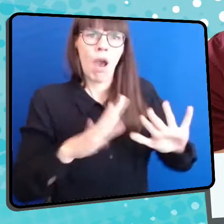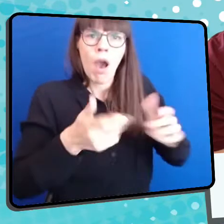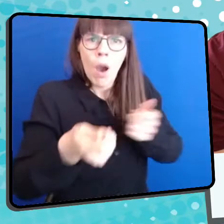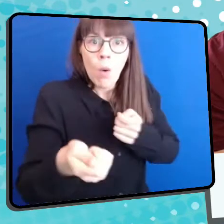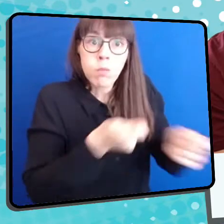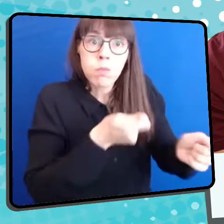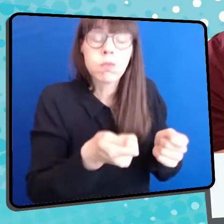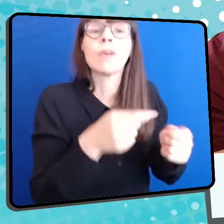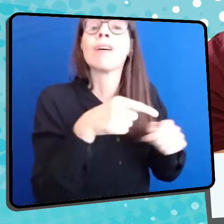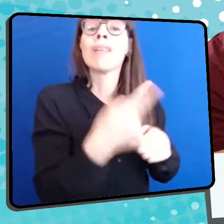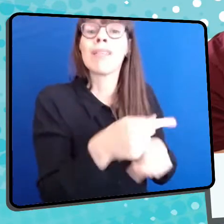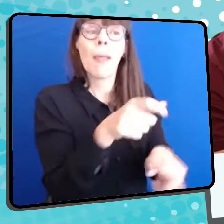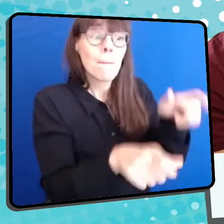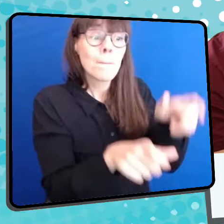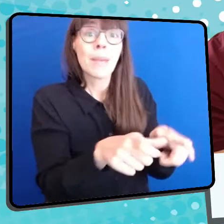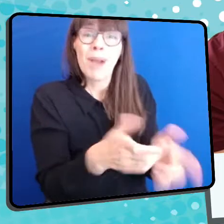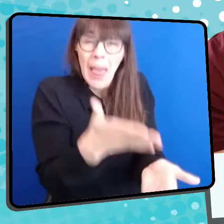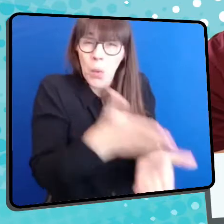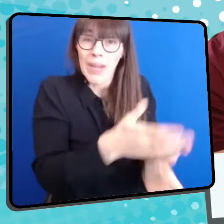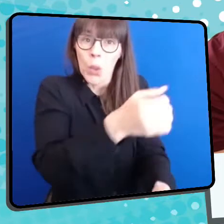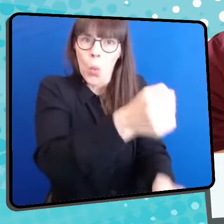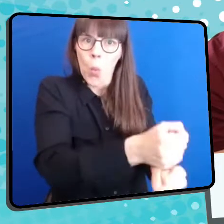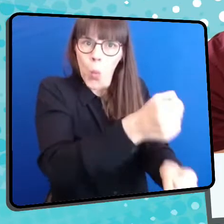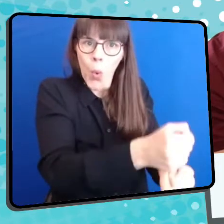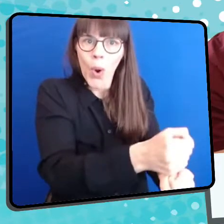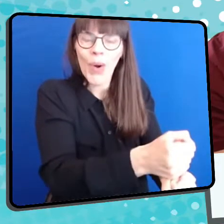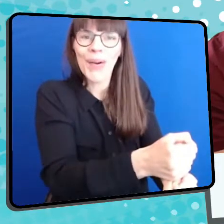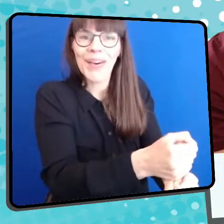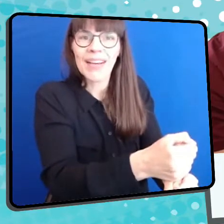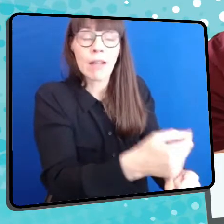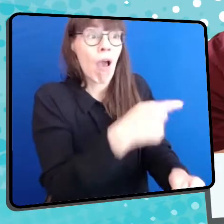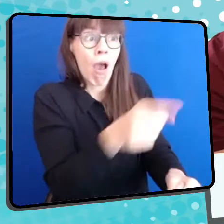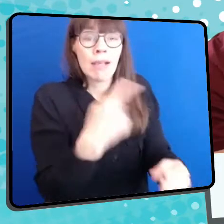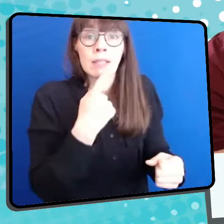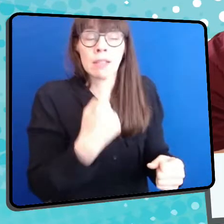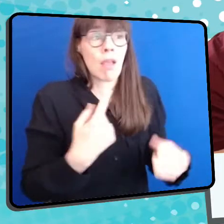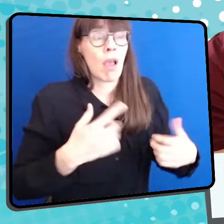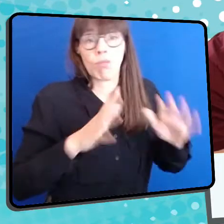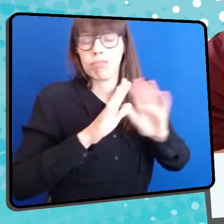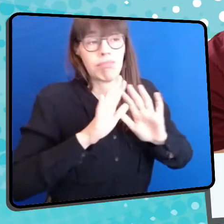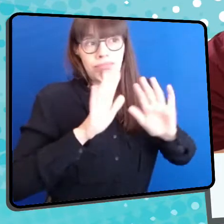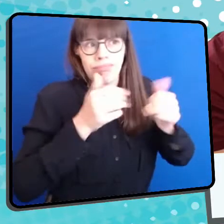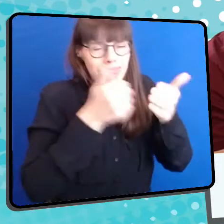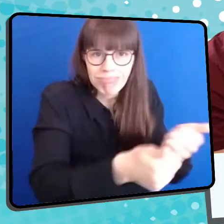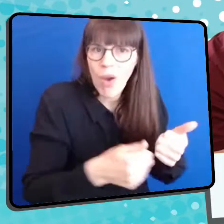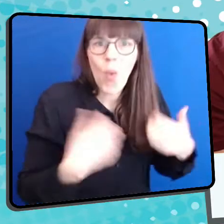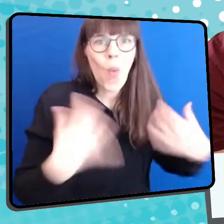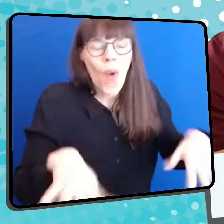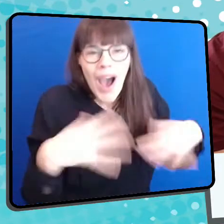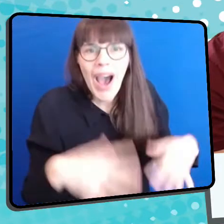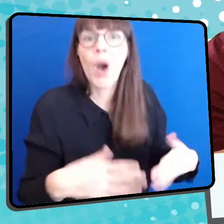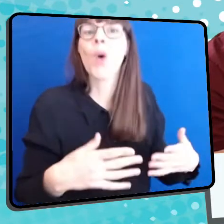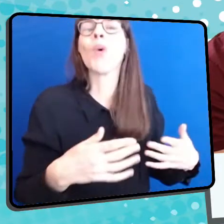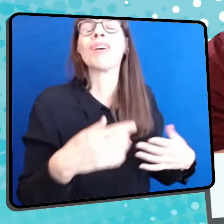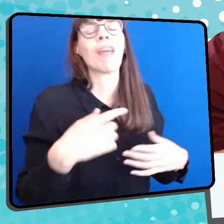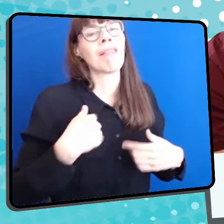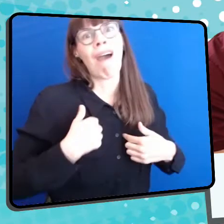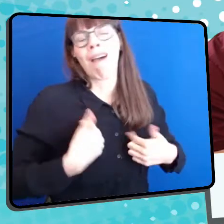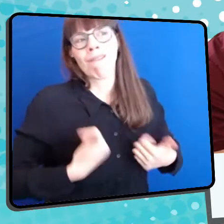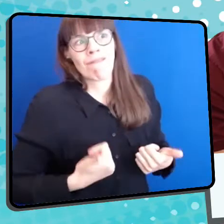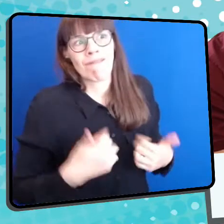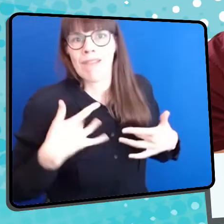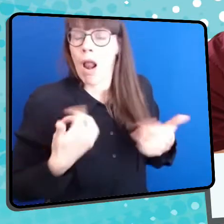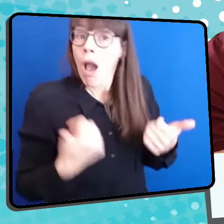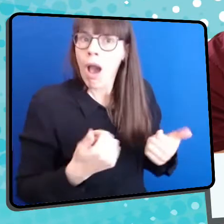get from the people actually working and using it, they're like, it was amazing to hear. They're like, oh my God, no, we're literally making a huge difference in hospitals and